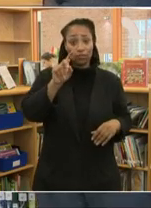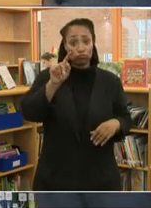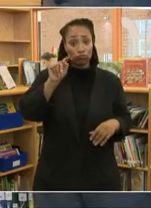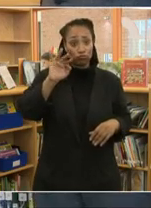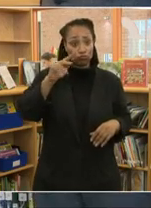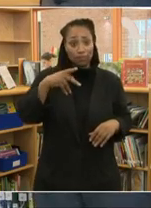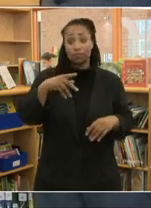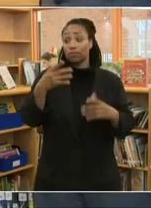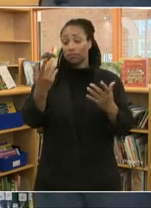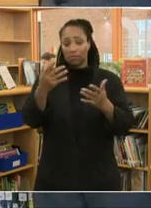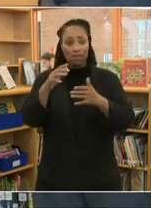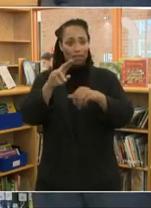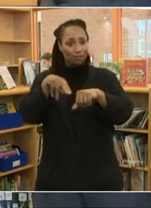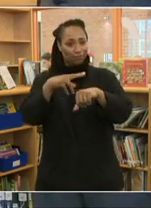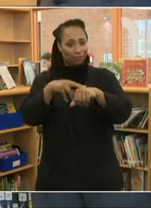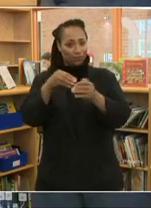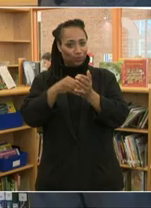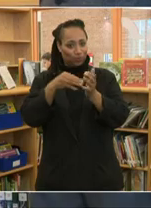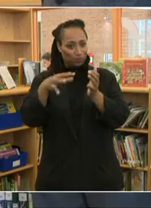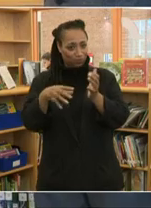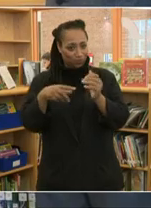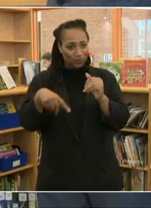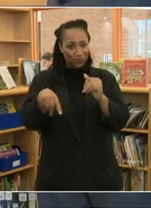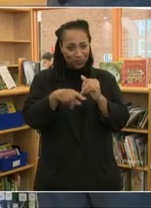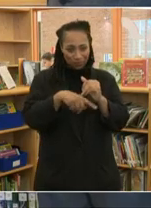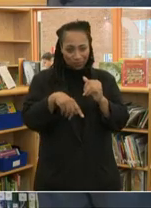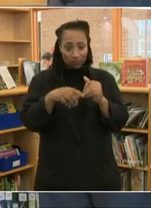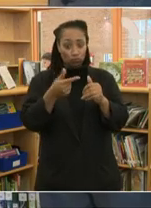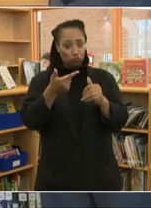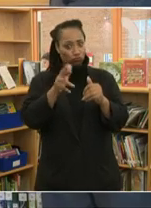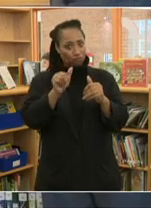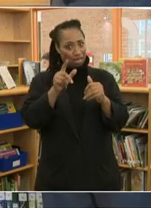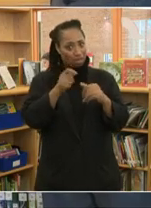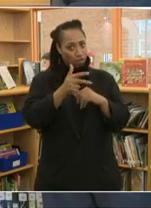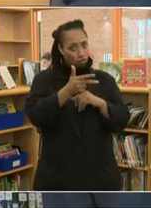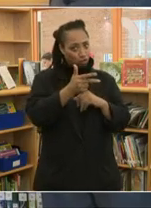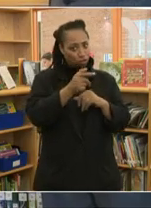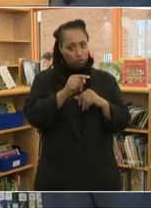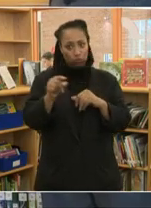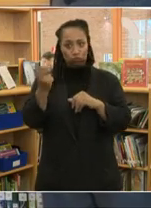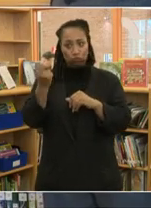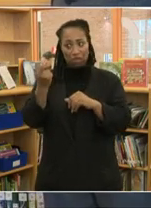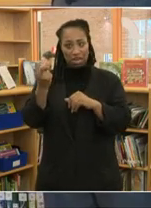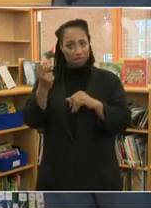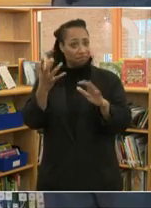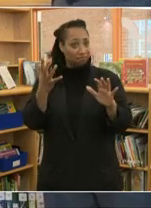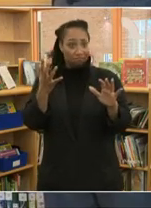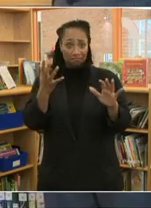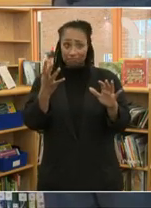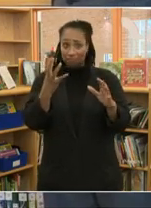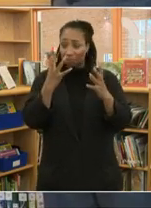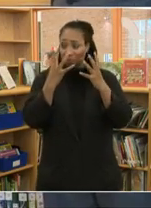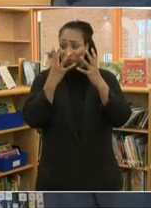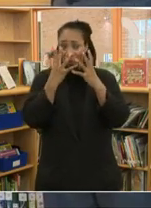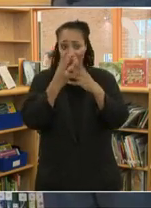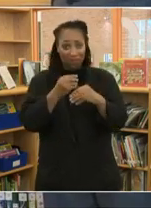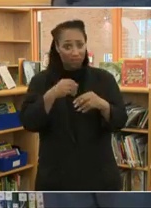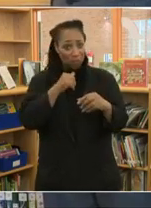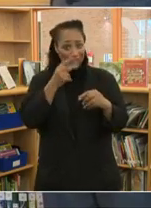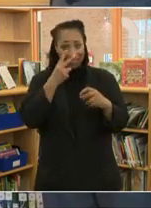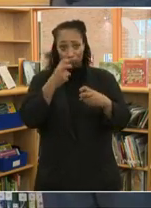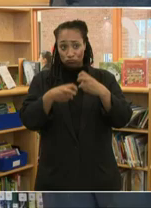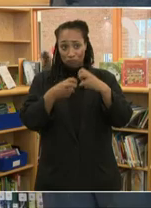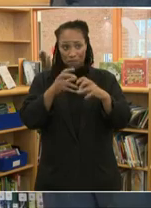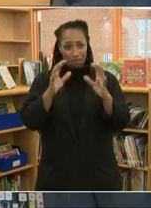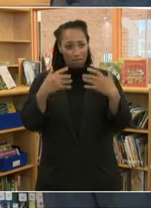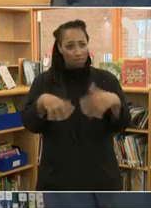12 who get to answer the question, what does America mean to me? The beauty of this program is that the award recipients get to choose from a series of